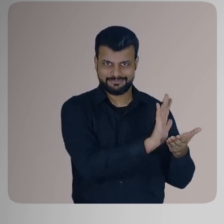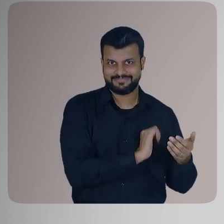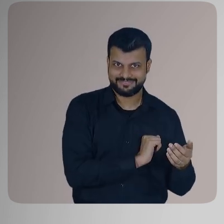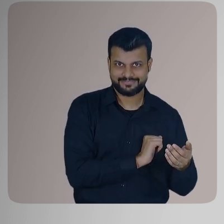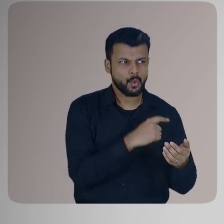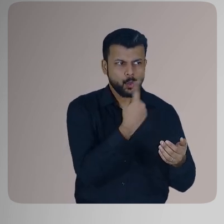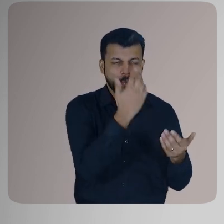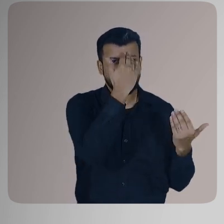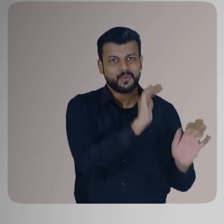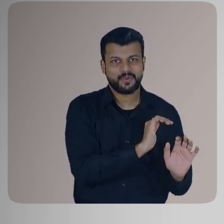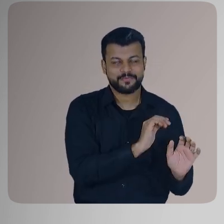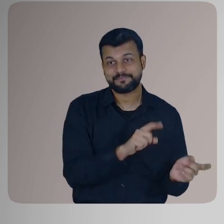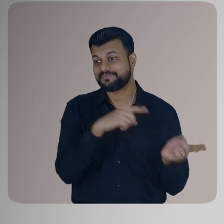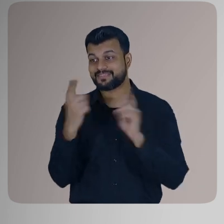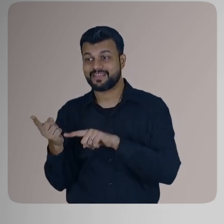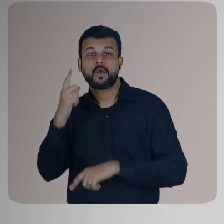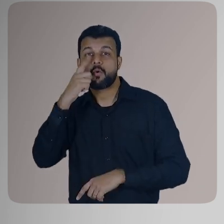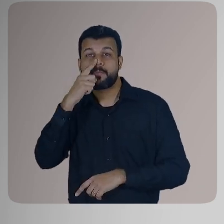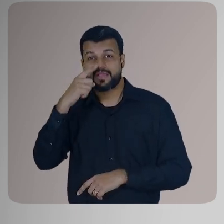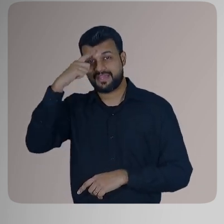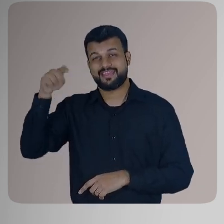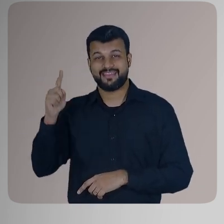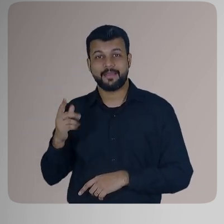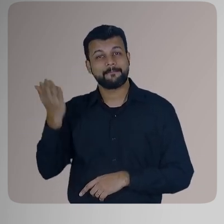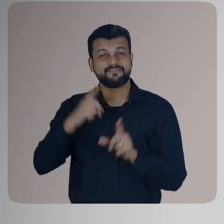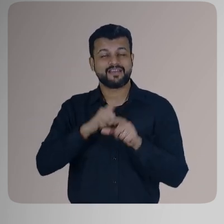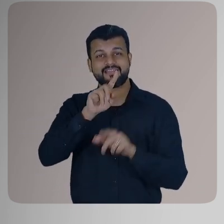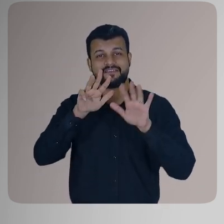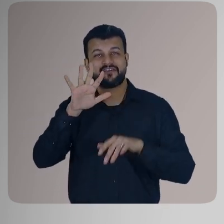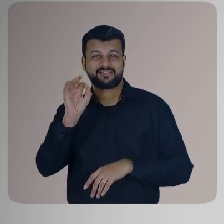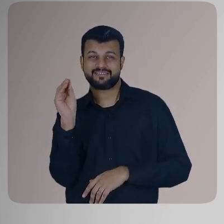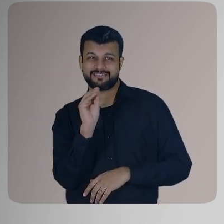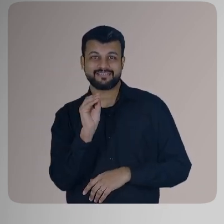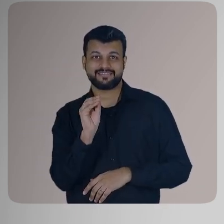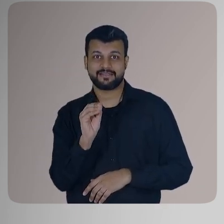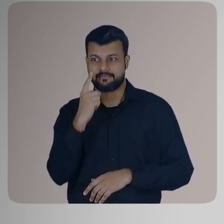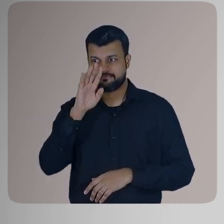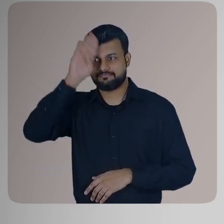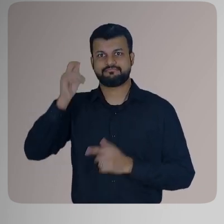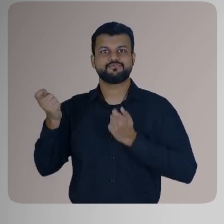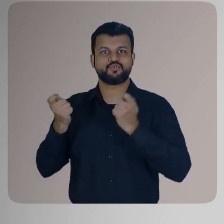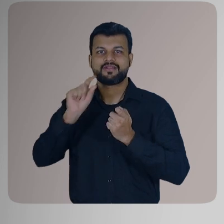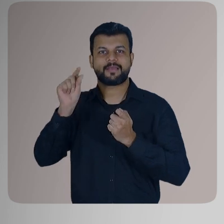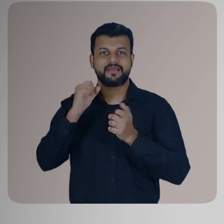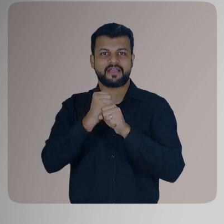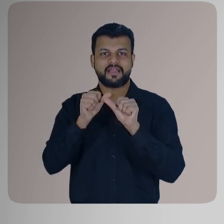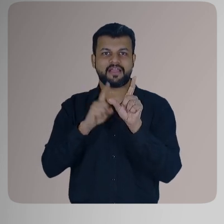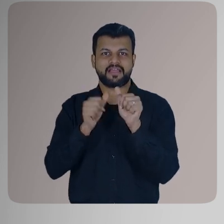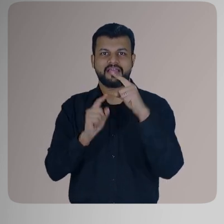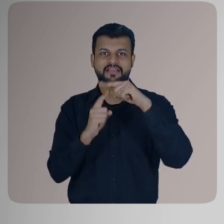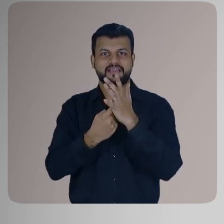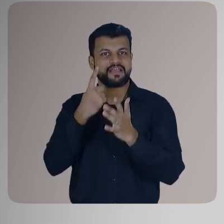us. Our other portrait is a photograph of Maharani Gayatri Devi, a well-known